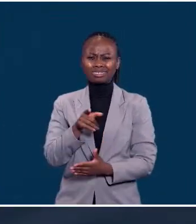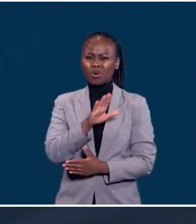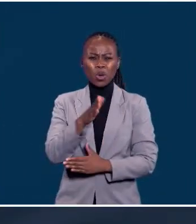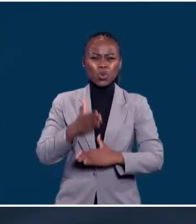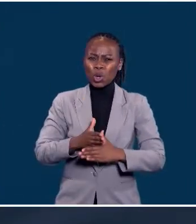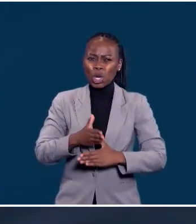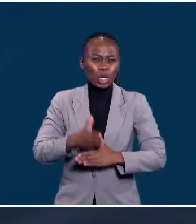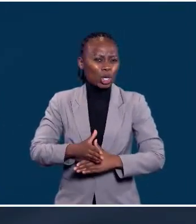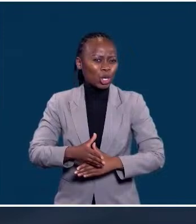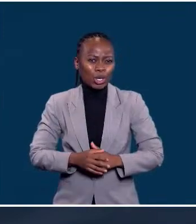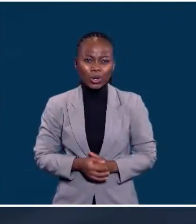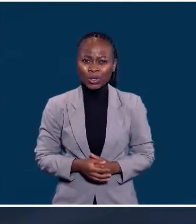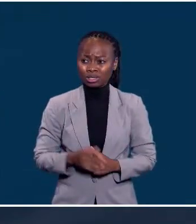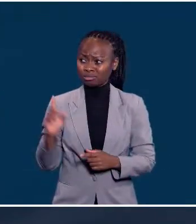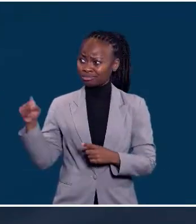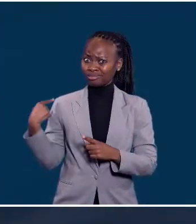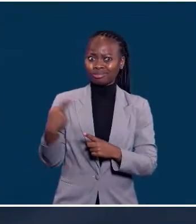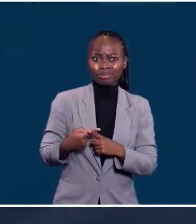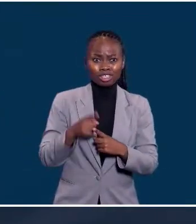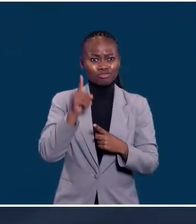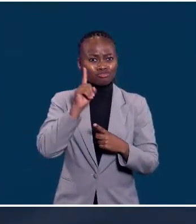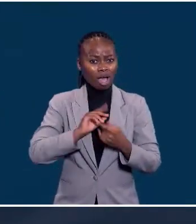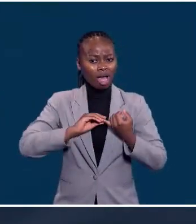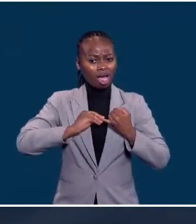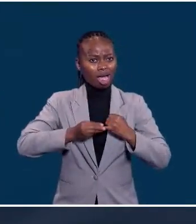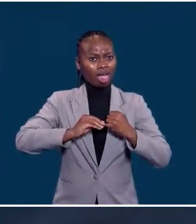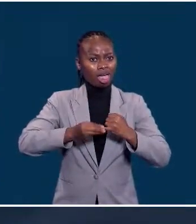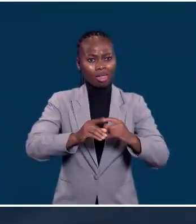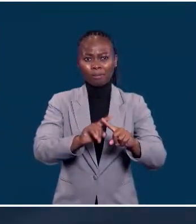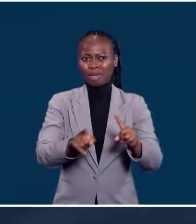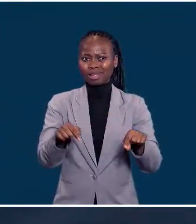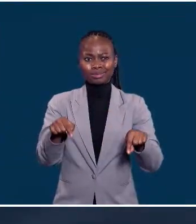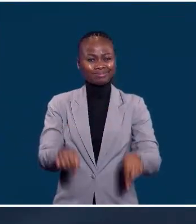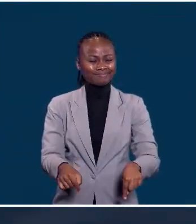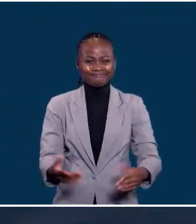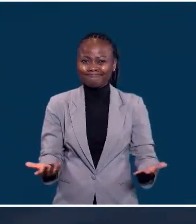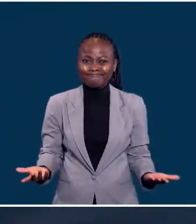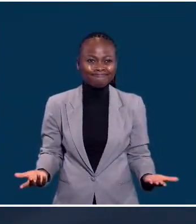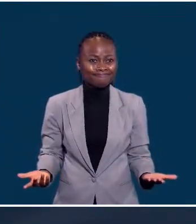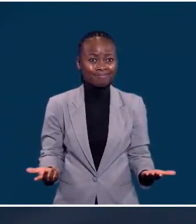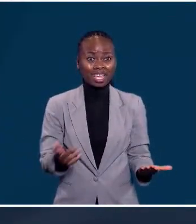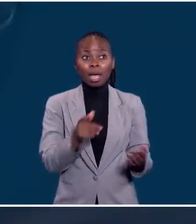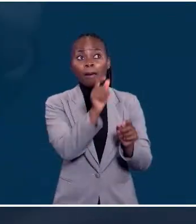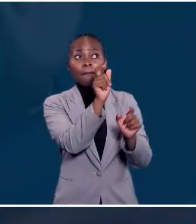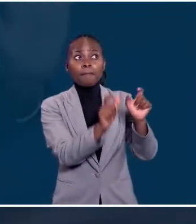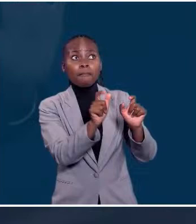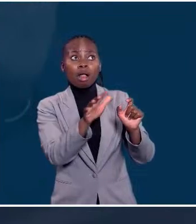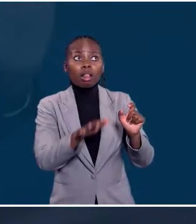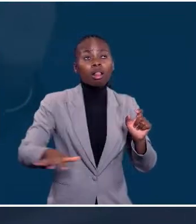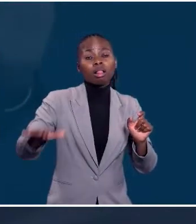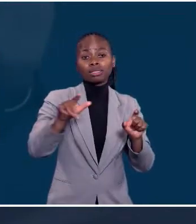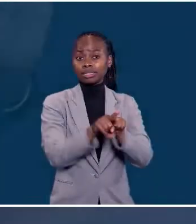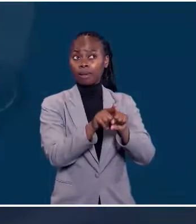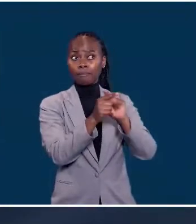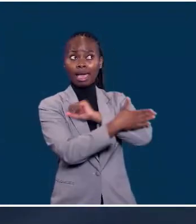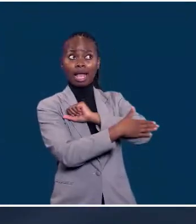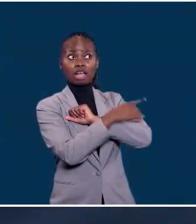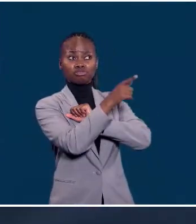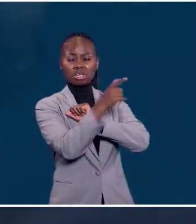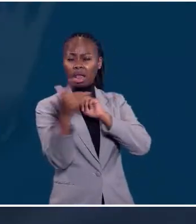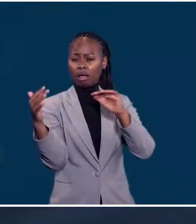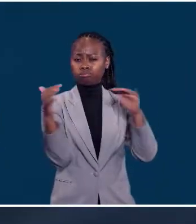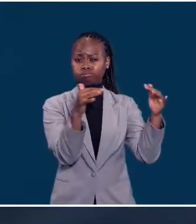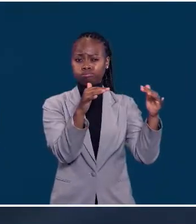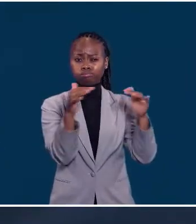South Africa had been very measured. Say that this is a tariff war that is taking place.